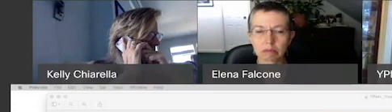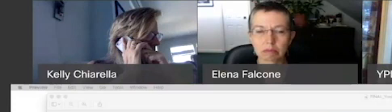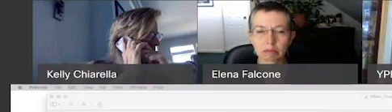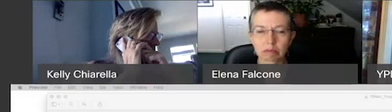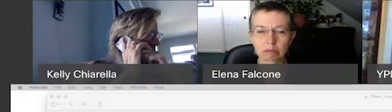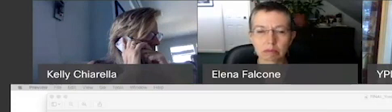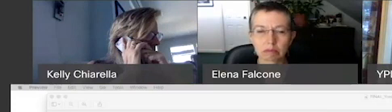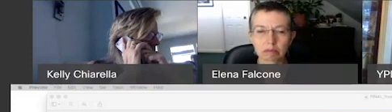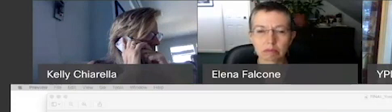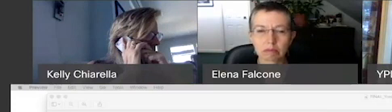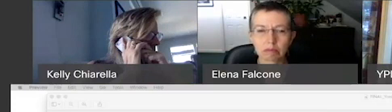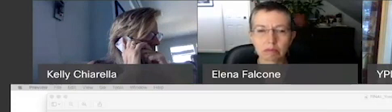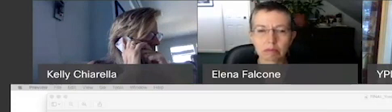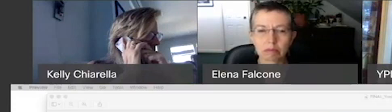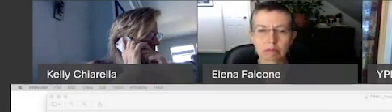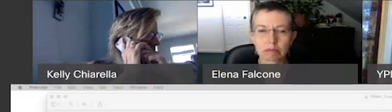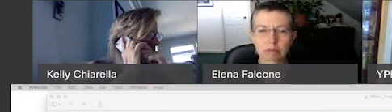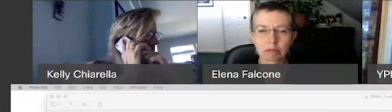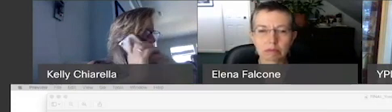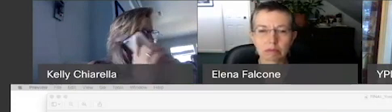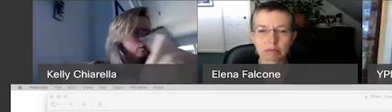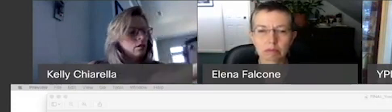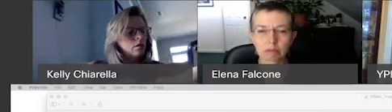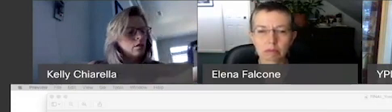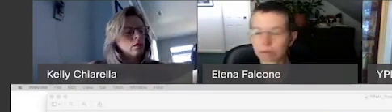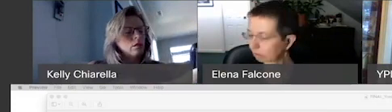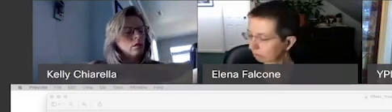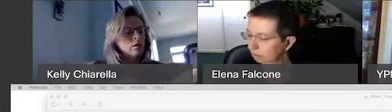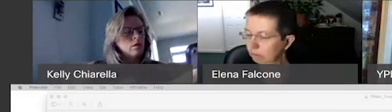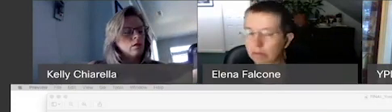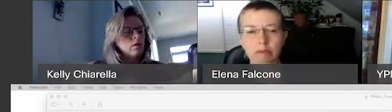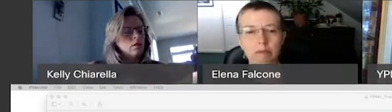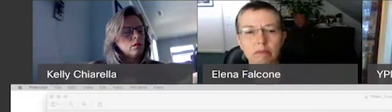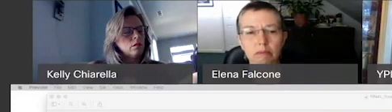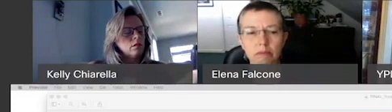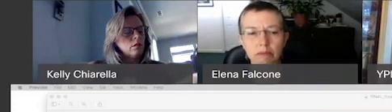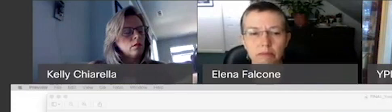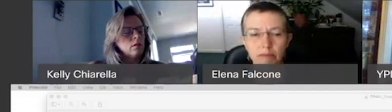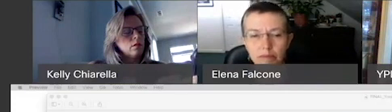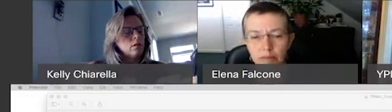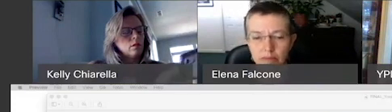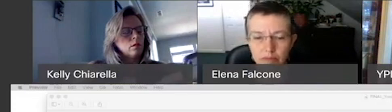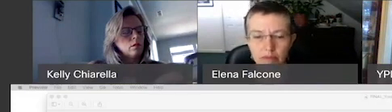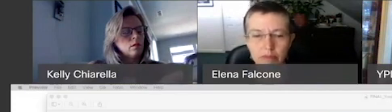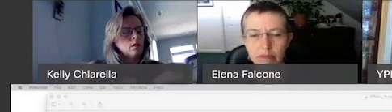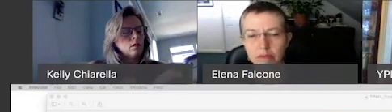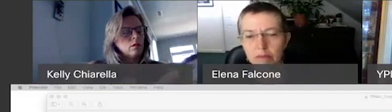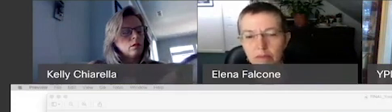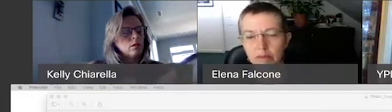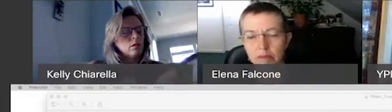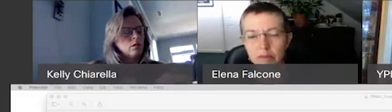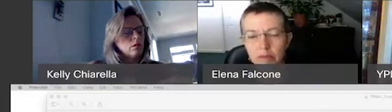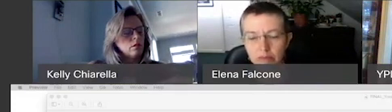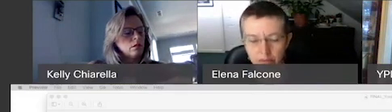you wish you'd answered, but the caller can leave a message and get back to you. The phone is not our friend right now. It can be the easiest way